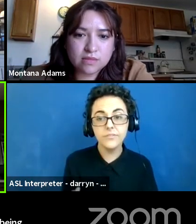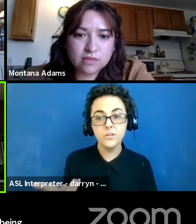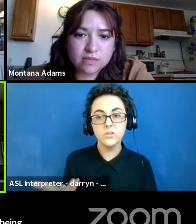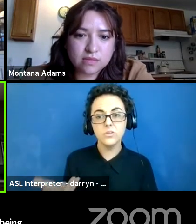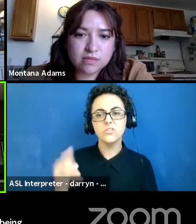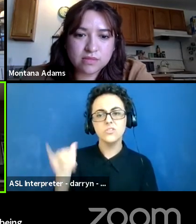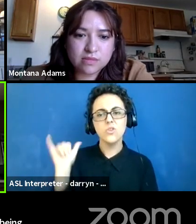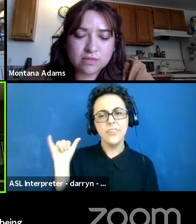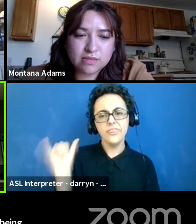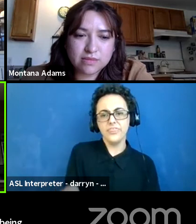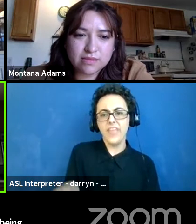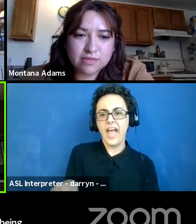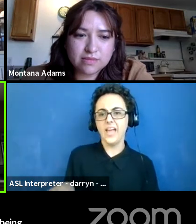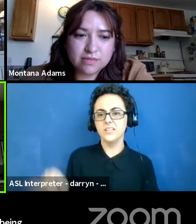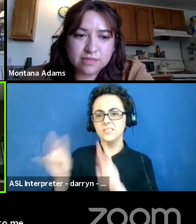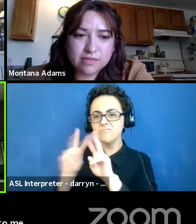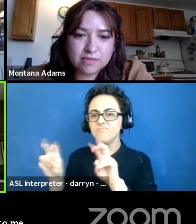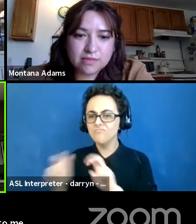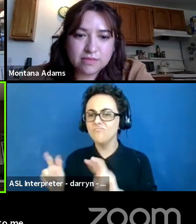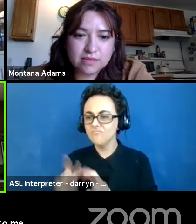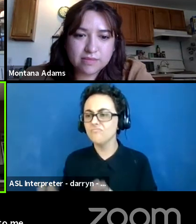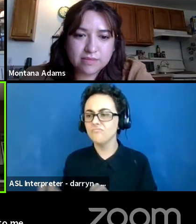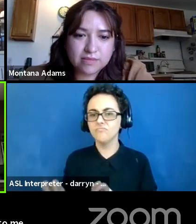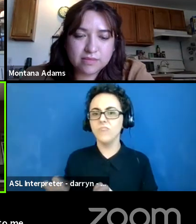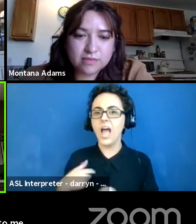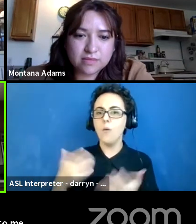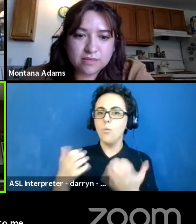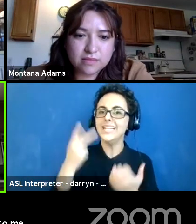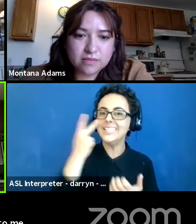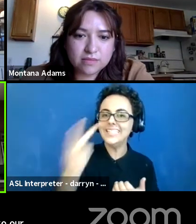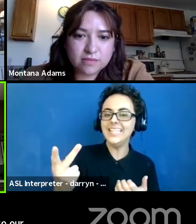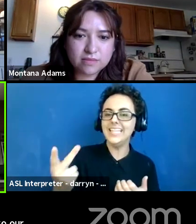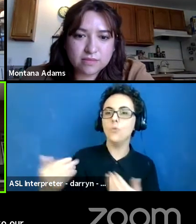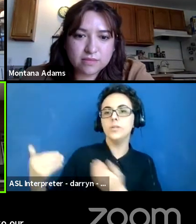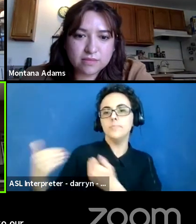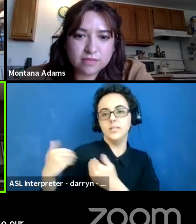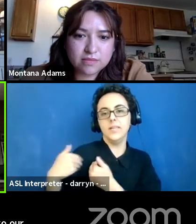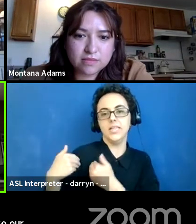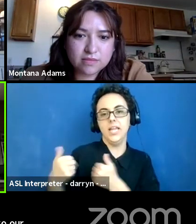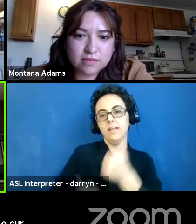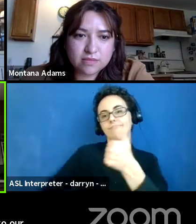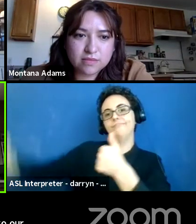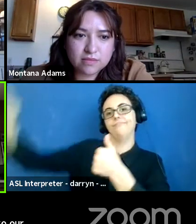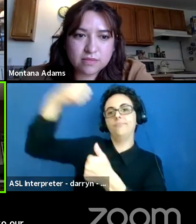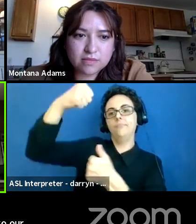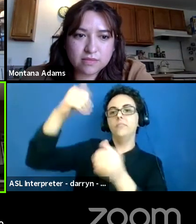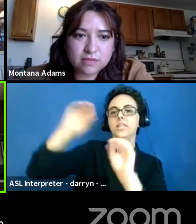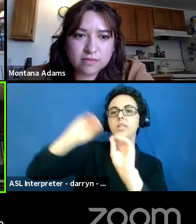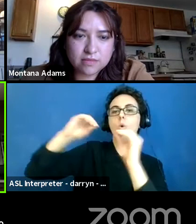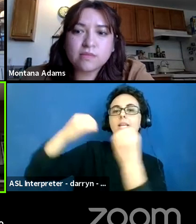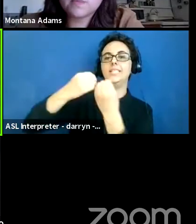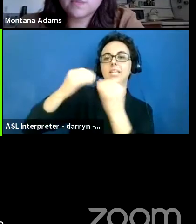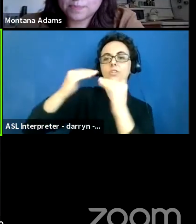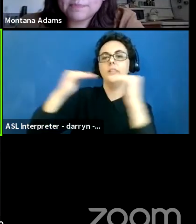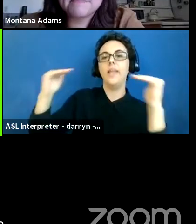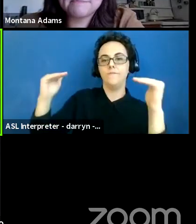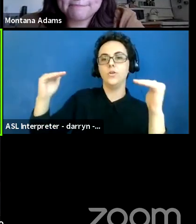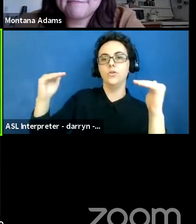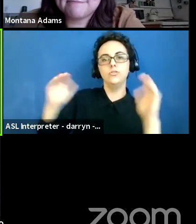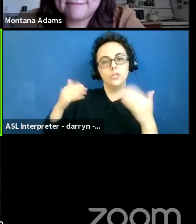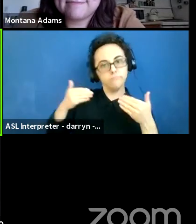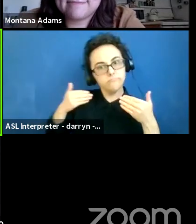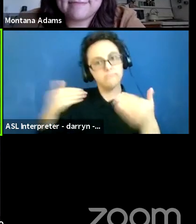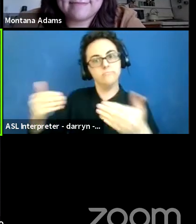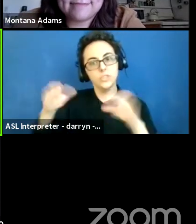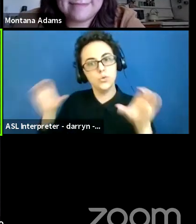it really comes down to a responsibility at an organizational level to do the work. And that's what